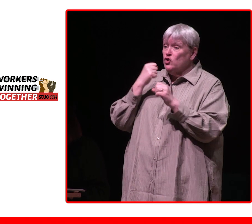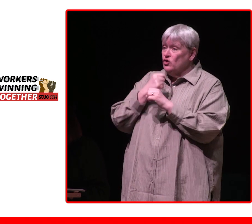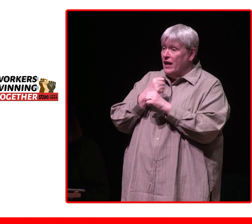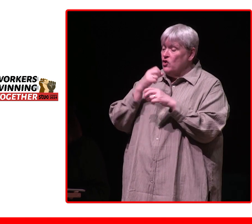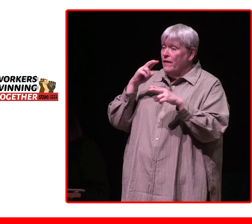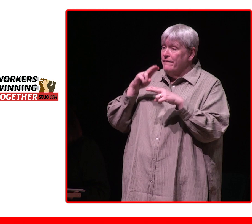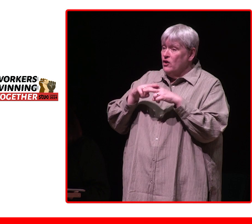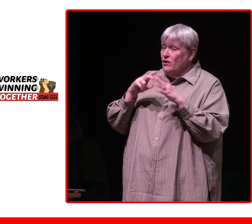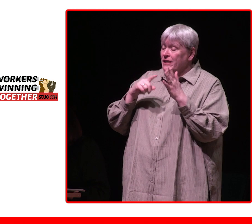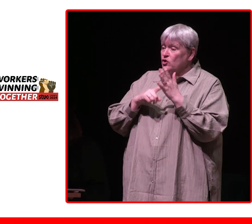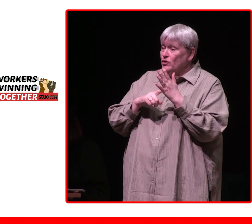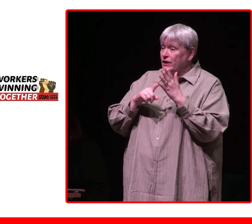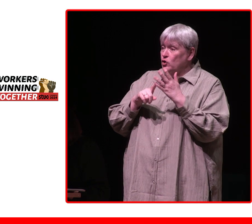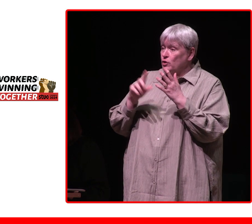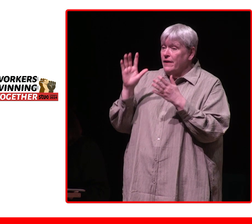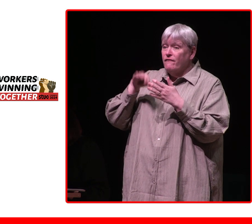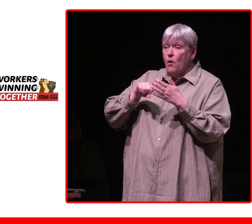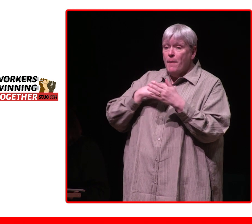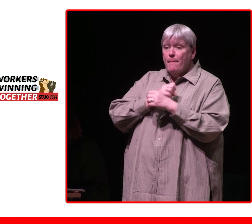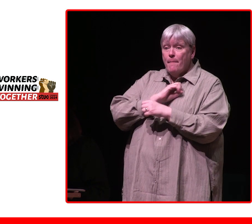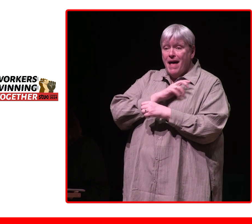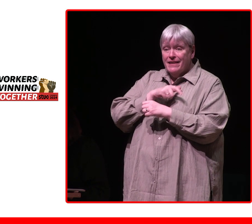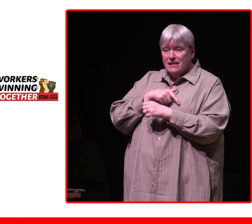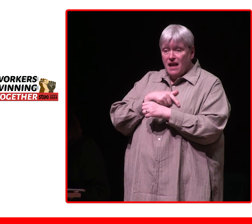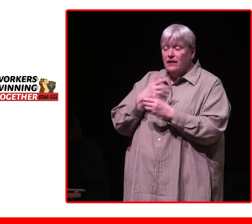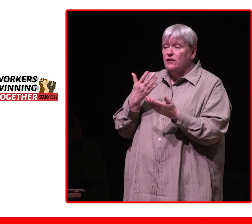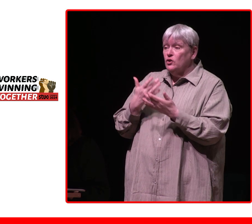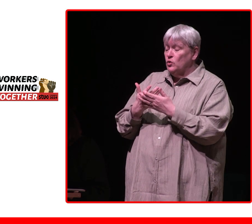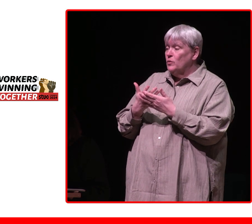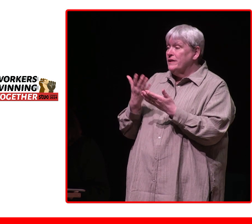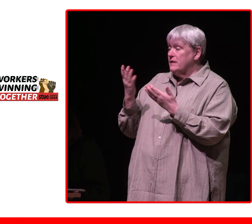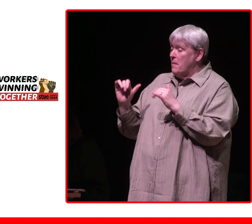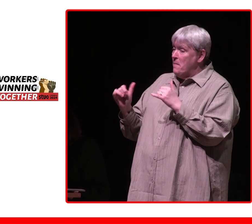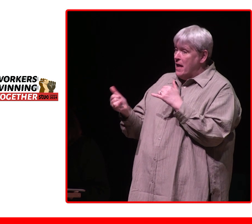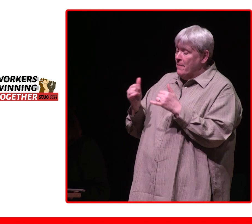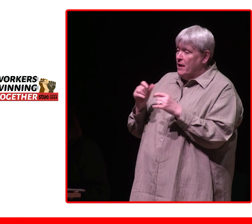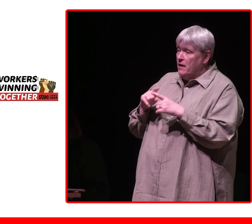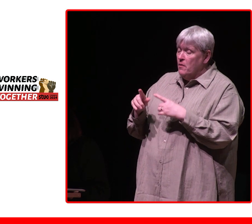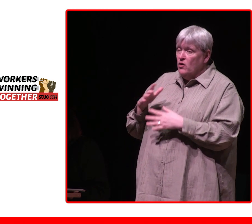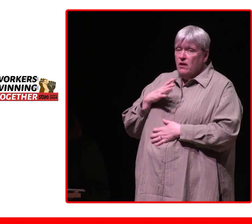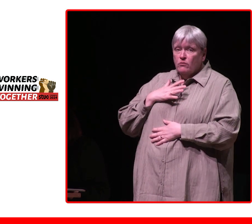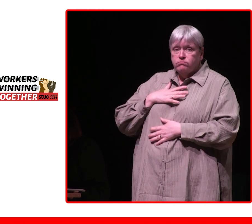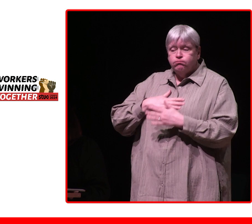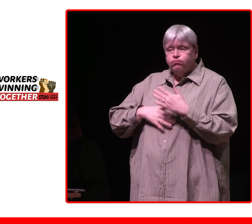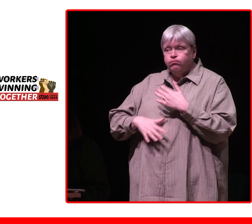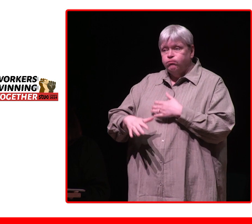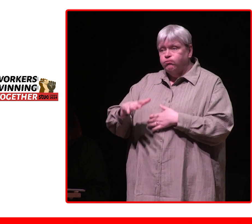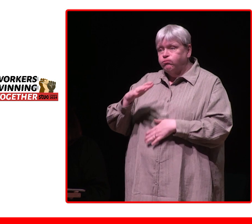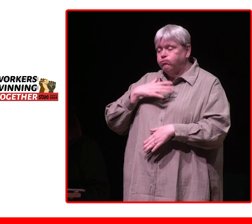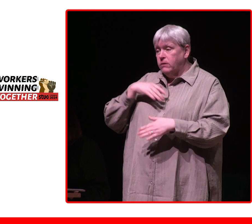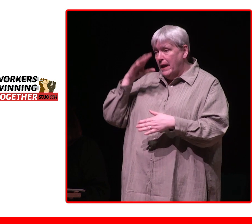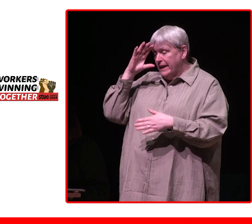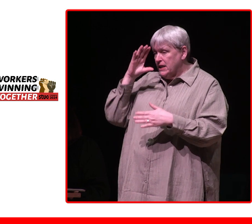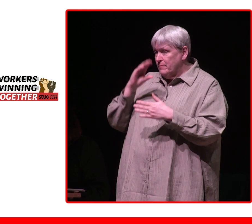Trade Unions from Palestine. It was perhaps the most humbling experience of my life in the